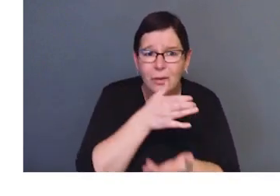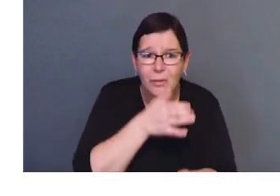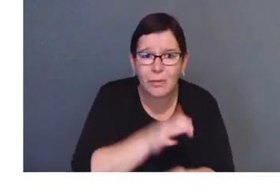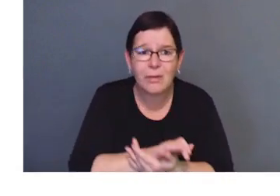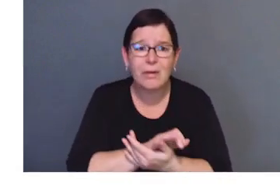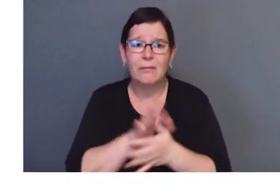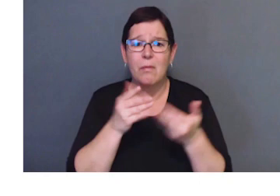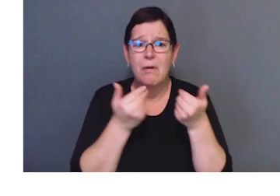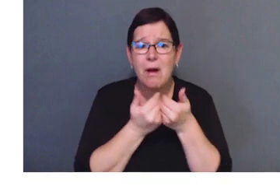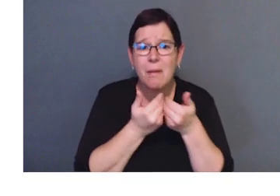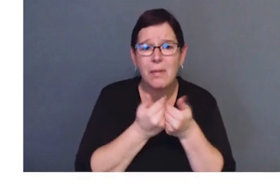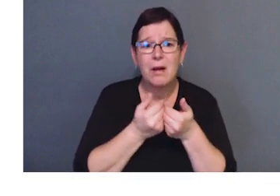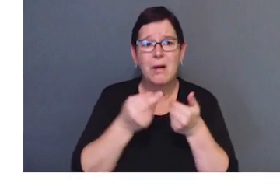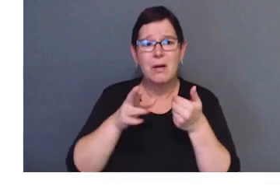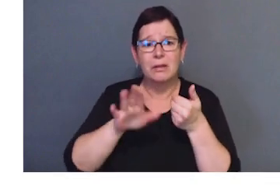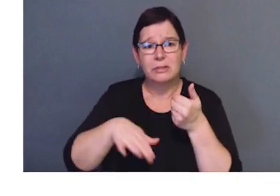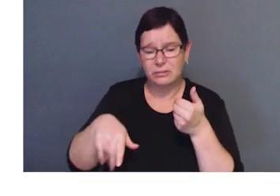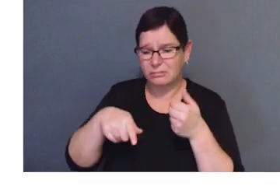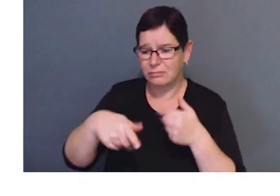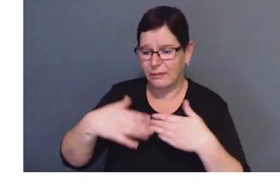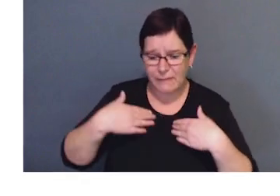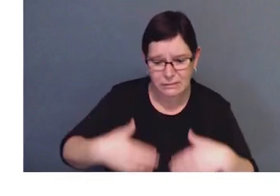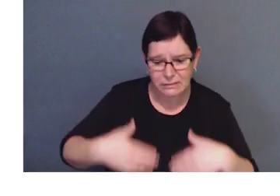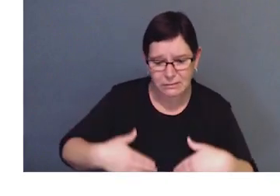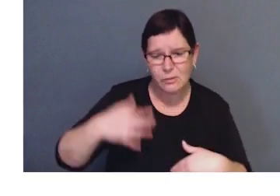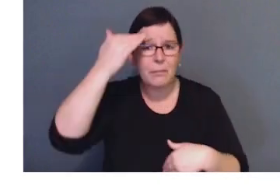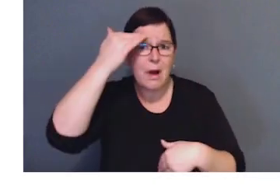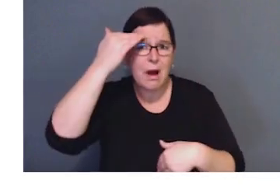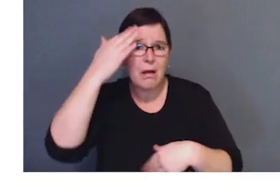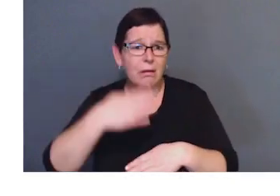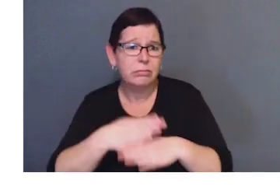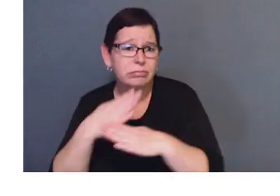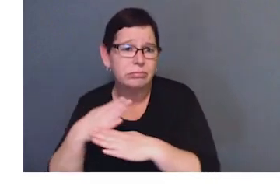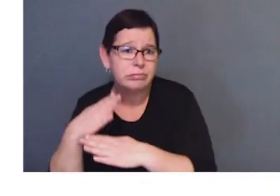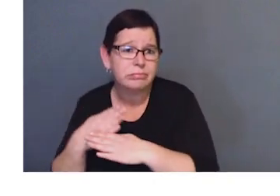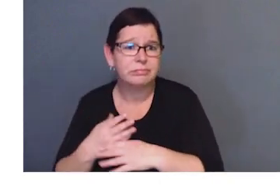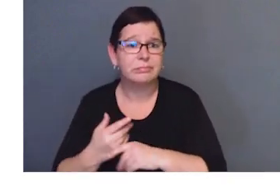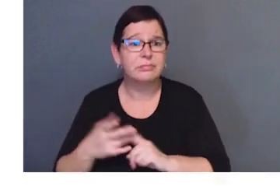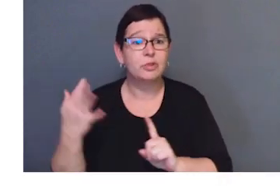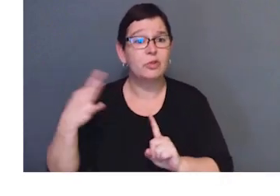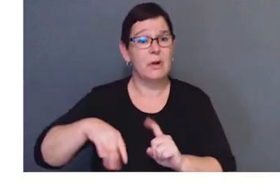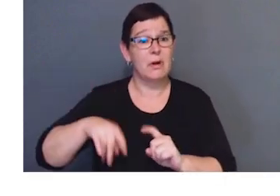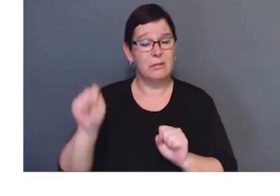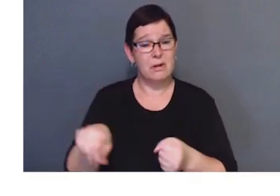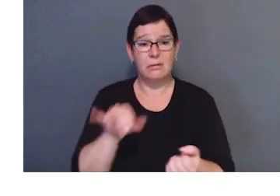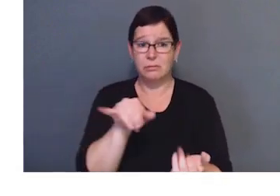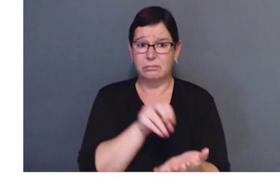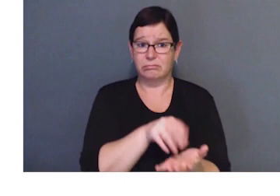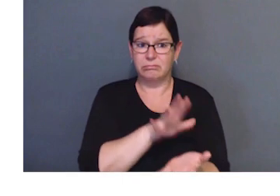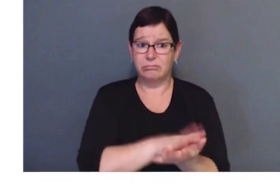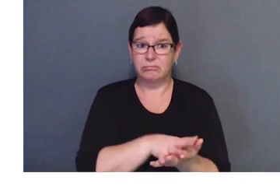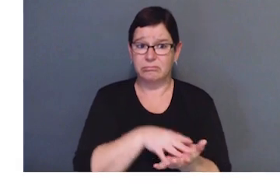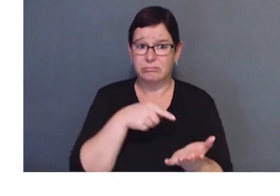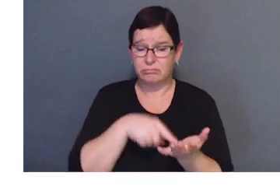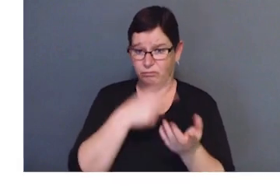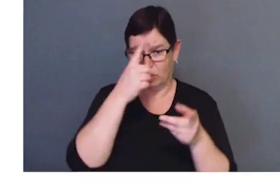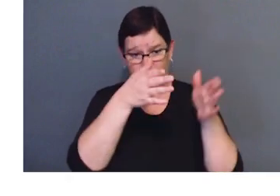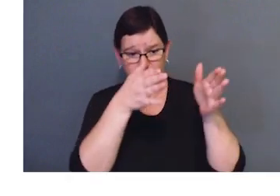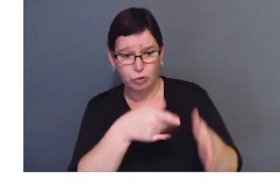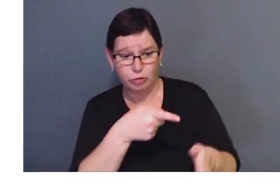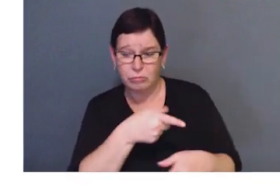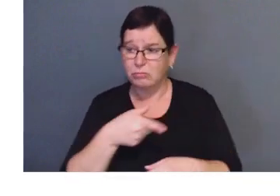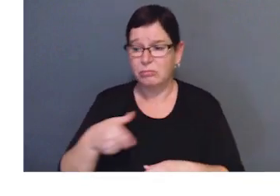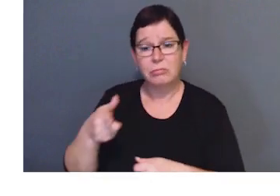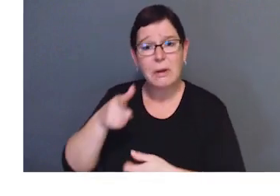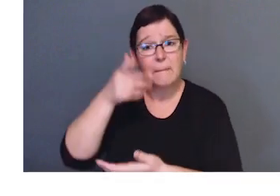credit may also be claimed for an individual or their spouse's or common law partner's child, grandchild,